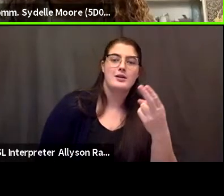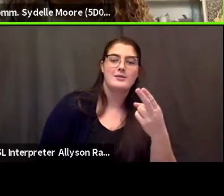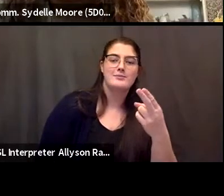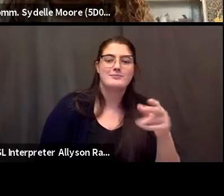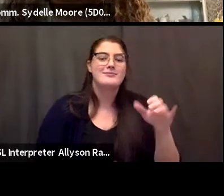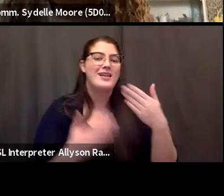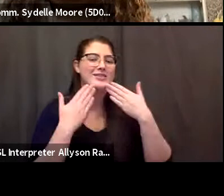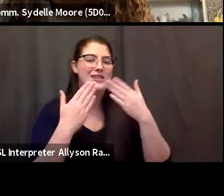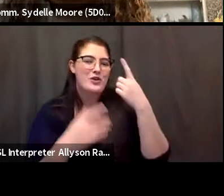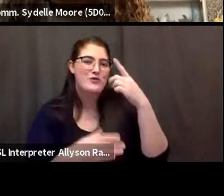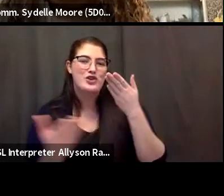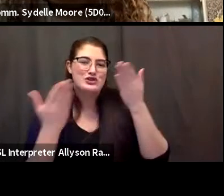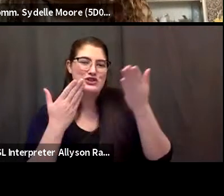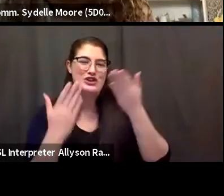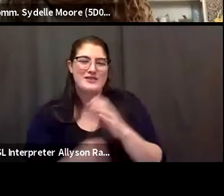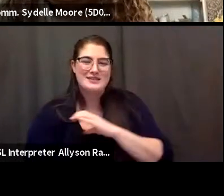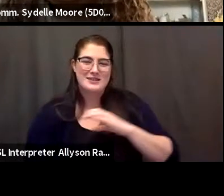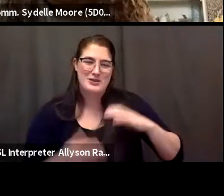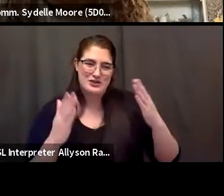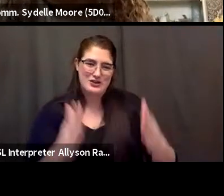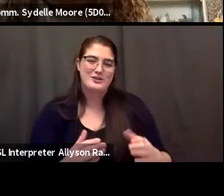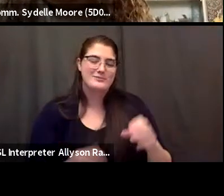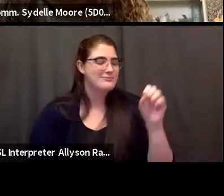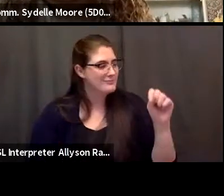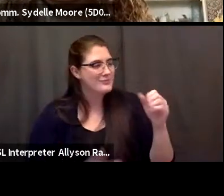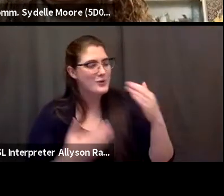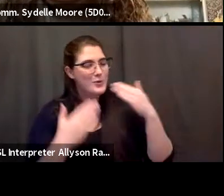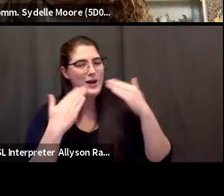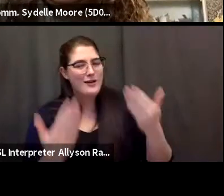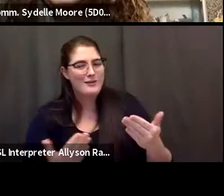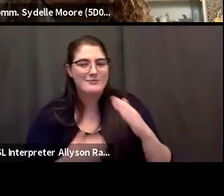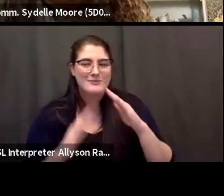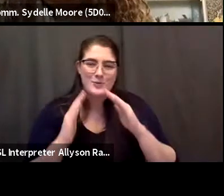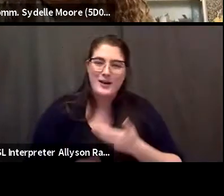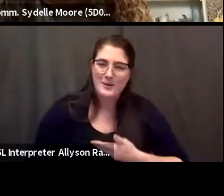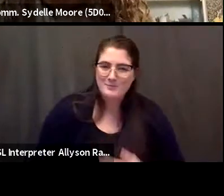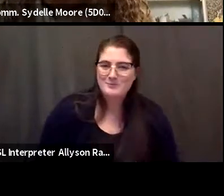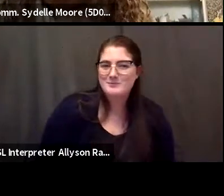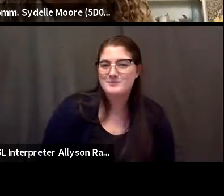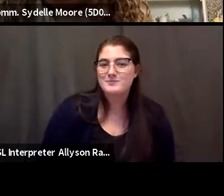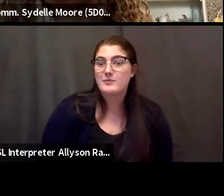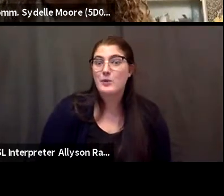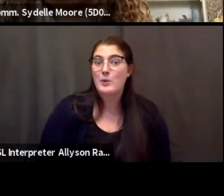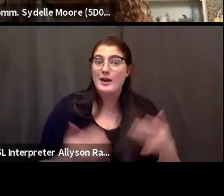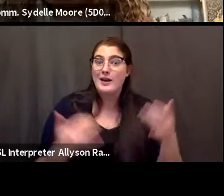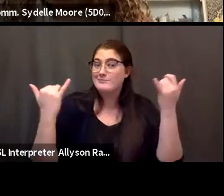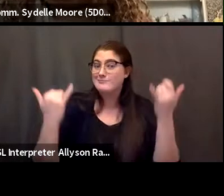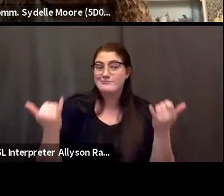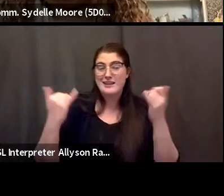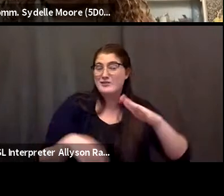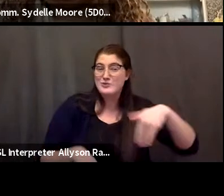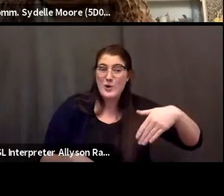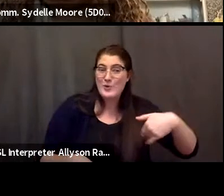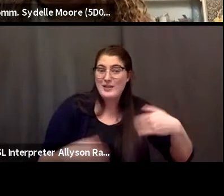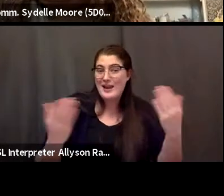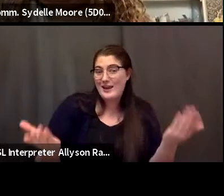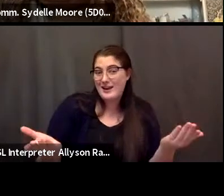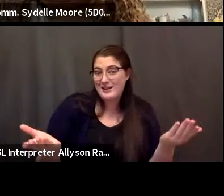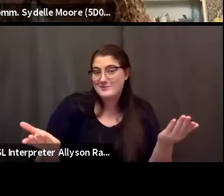commissioners. Well, you're welcome. Yes. Thank you for your help. Well, given the lateness of the hour,